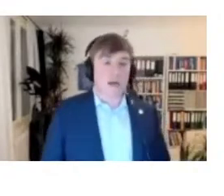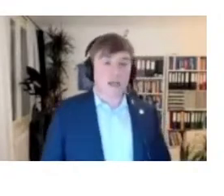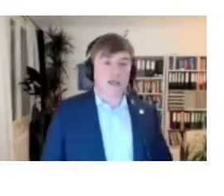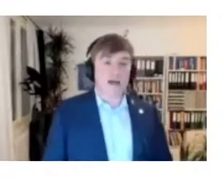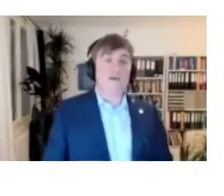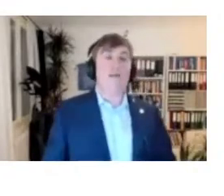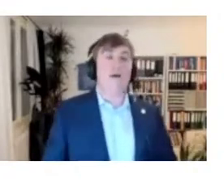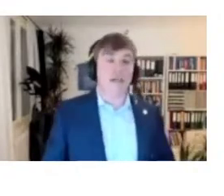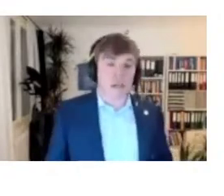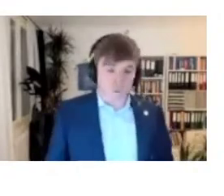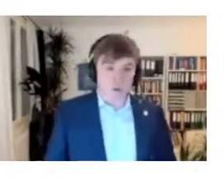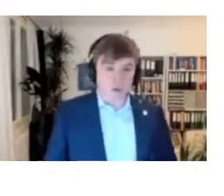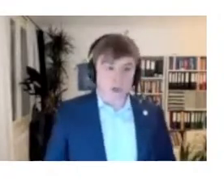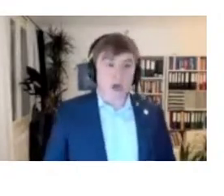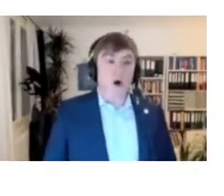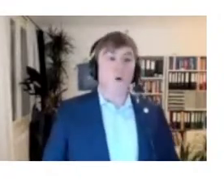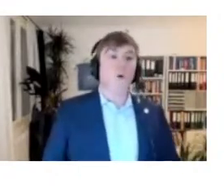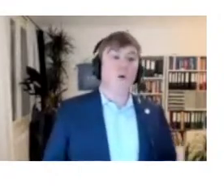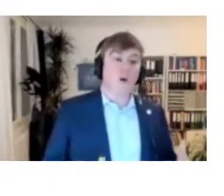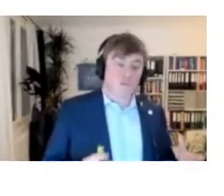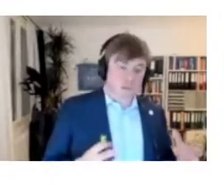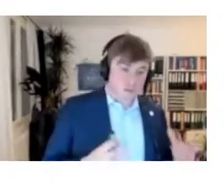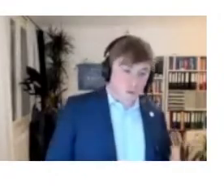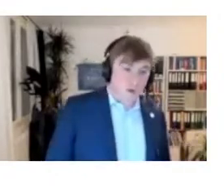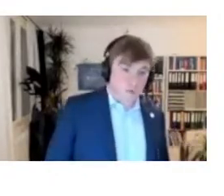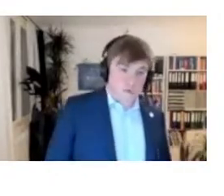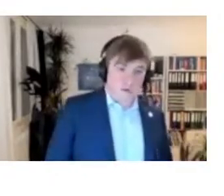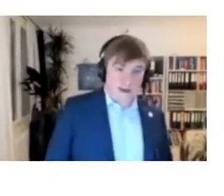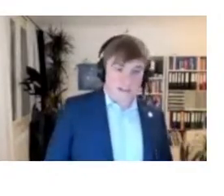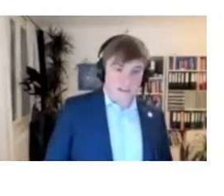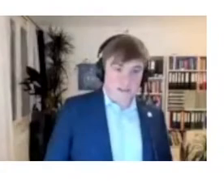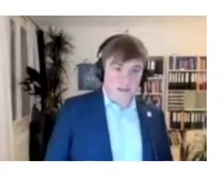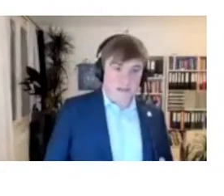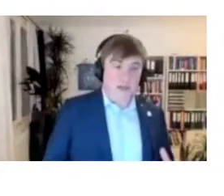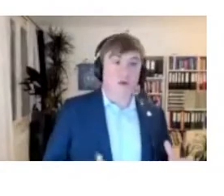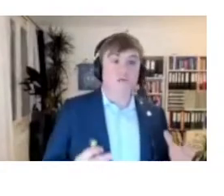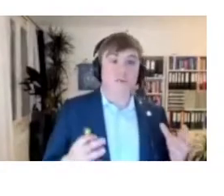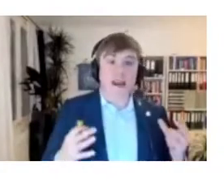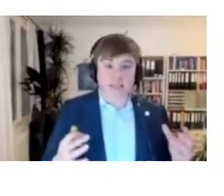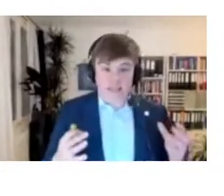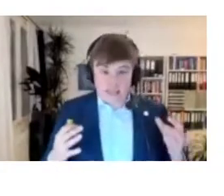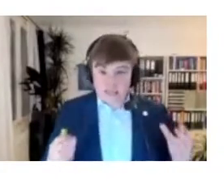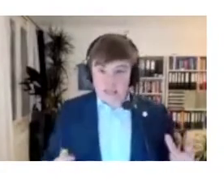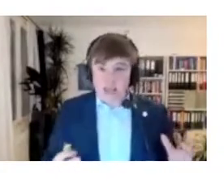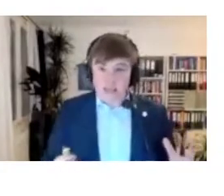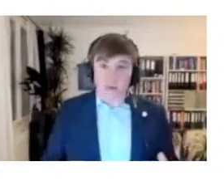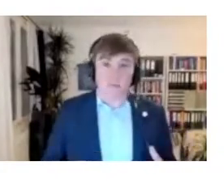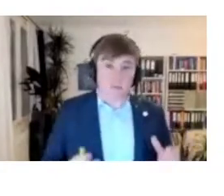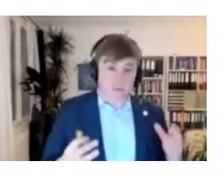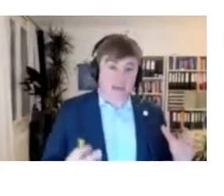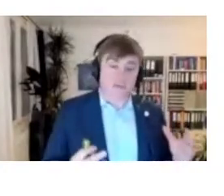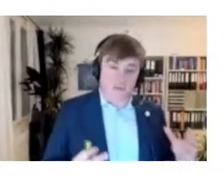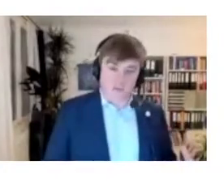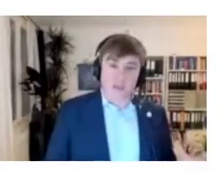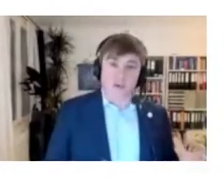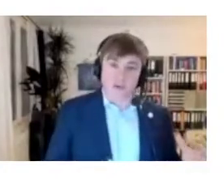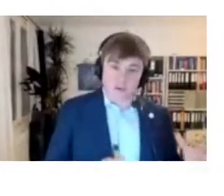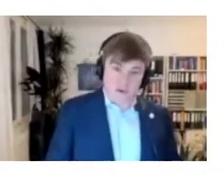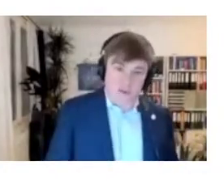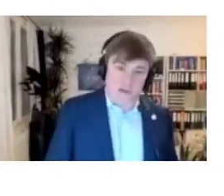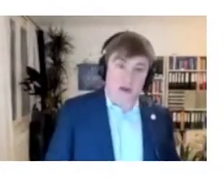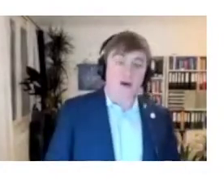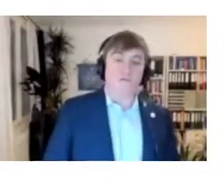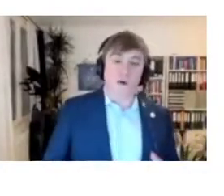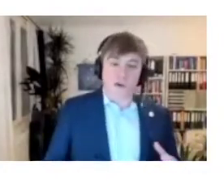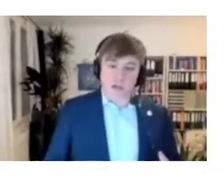Zero Rated everywhere in the world. All of the smaller providers that what makes the Internet a place for freedom of